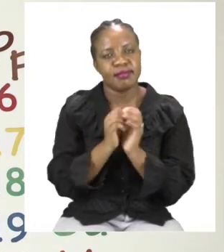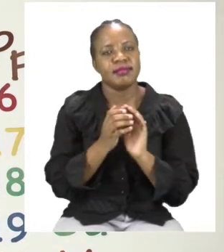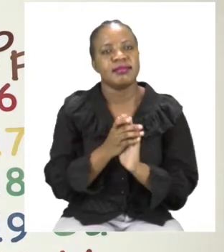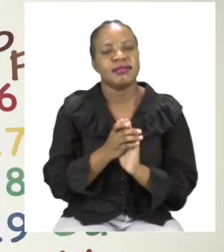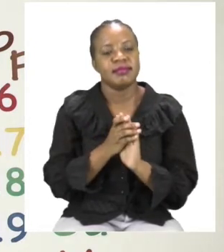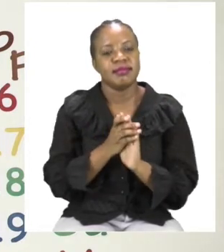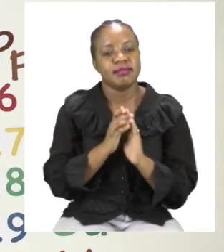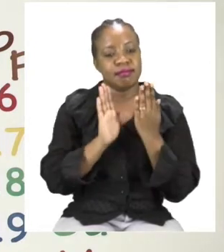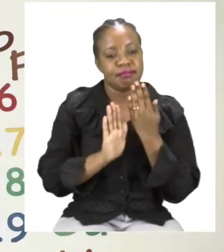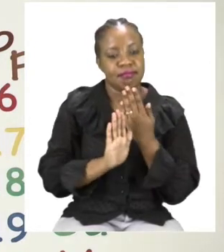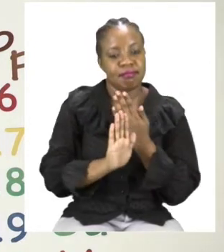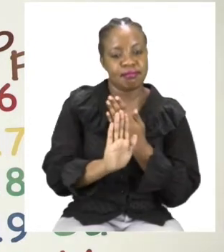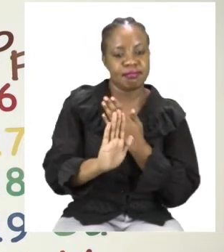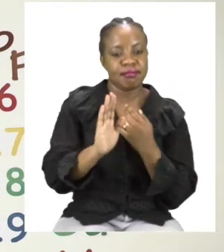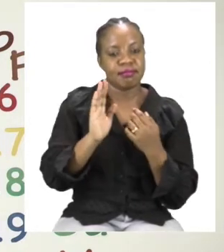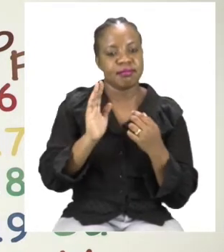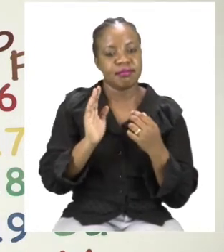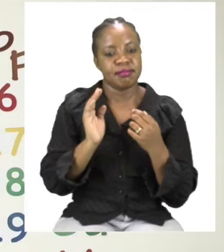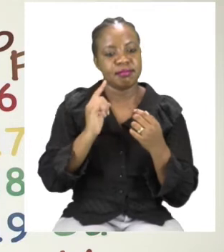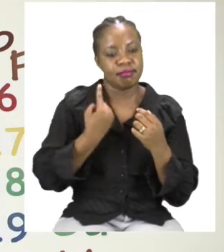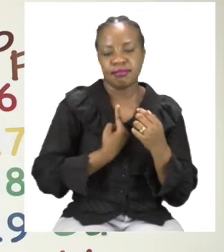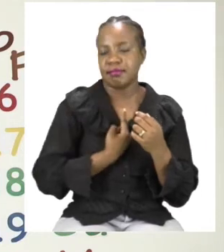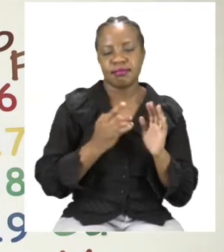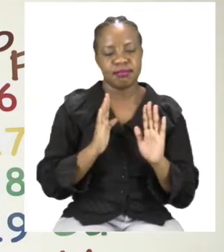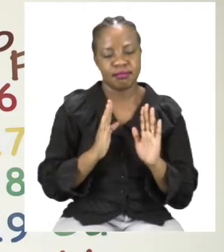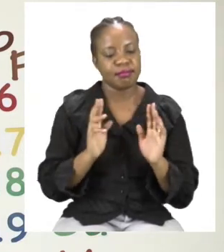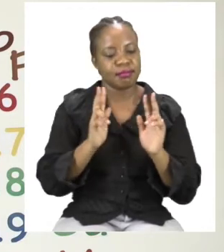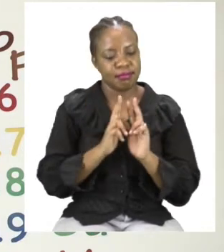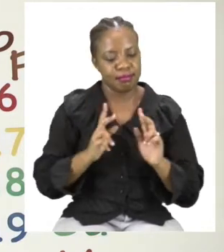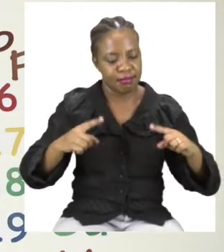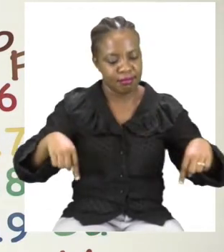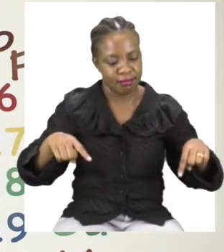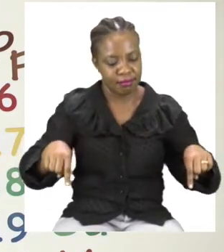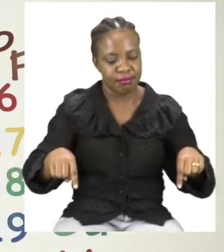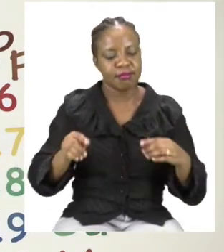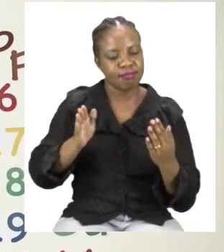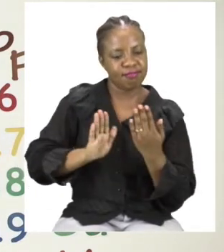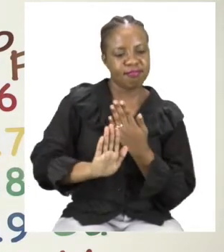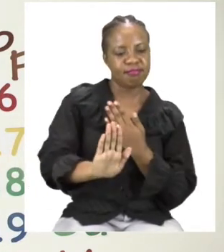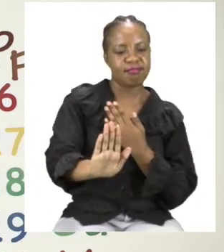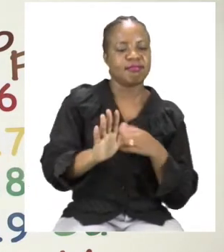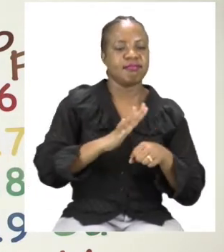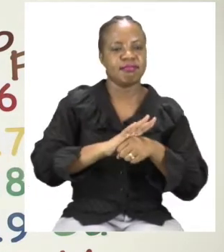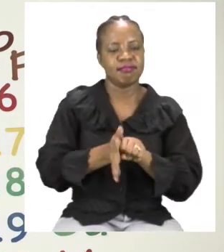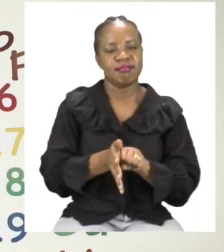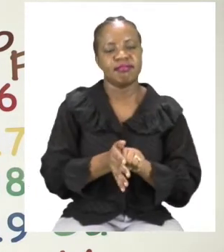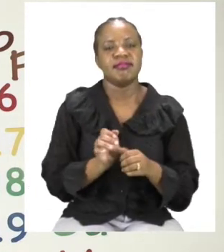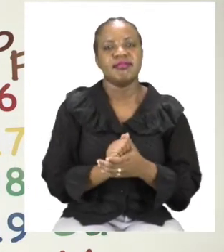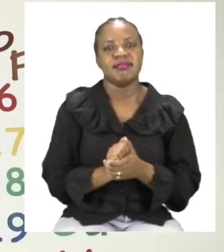but also the people around us, so that we can stay far away from coronavirus.